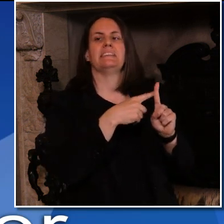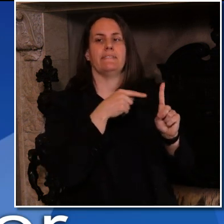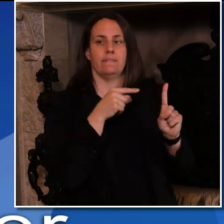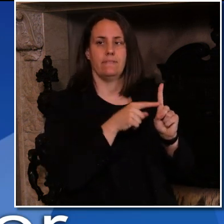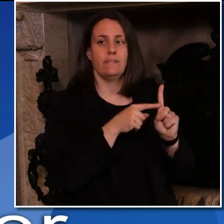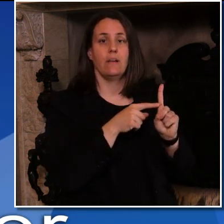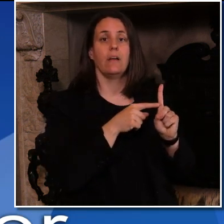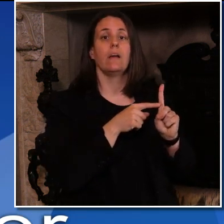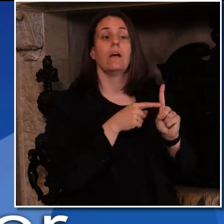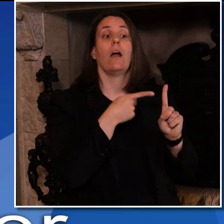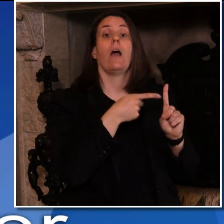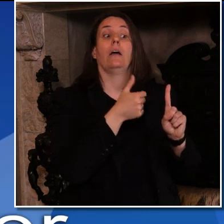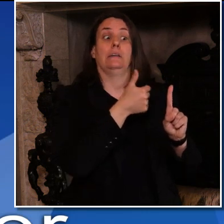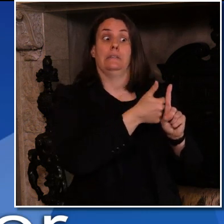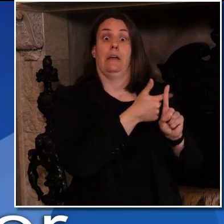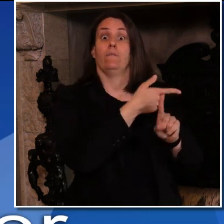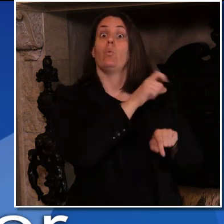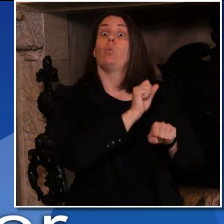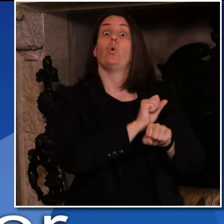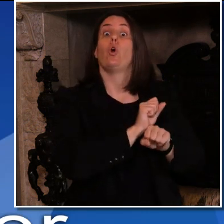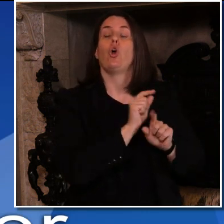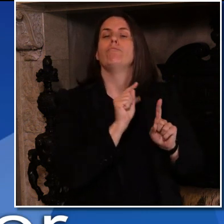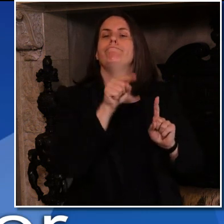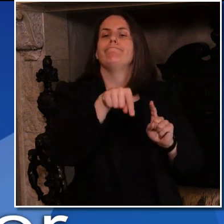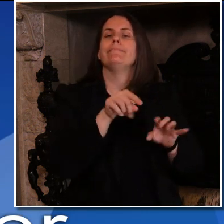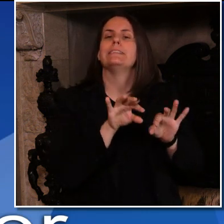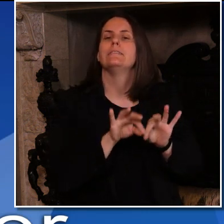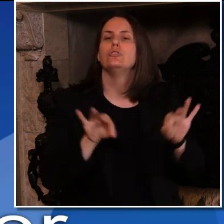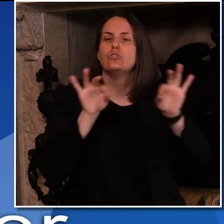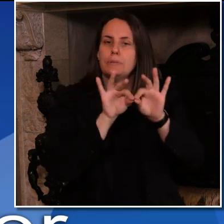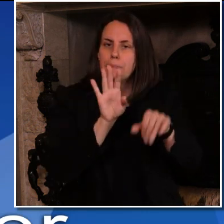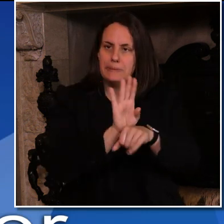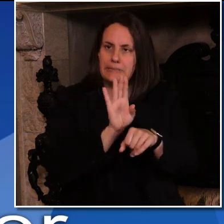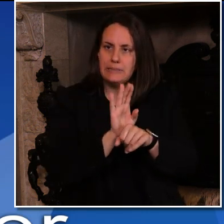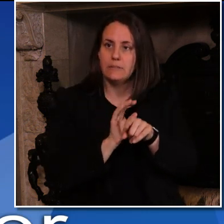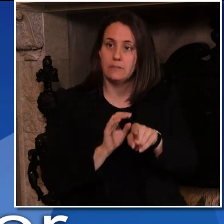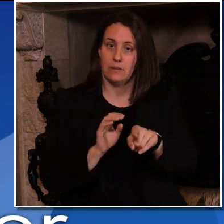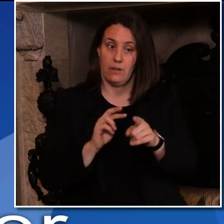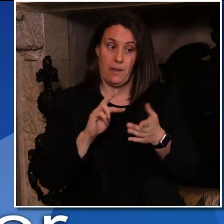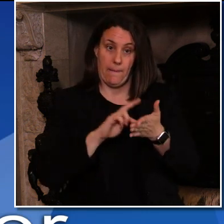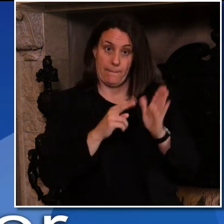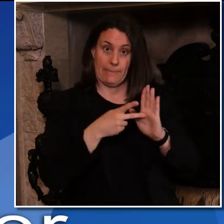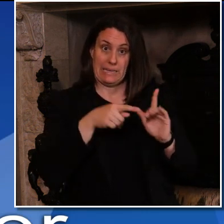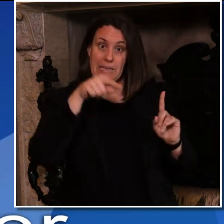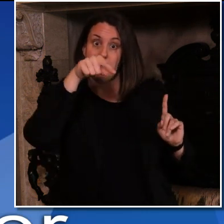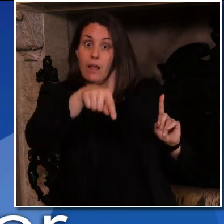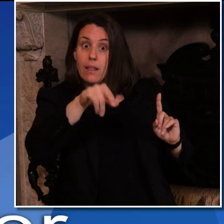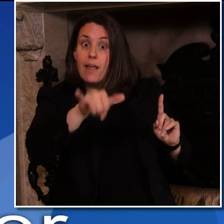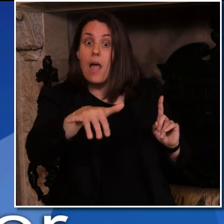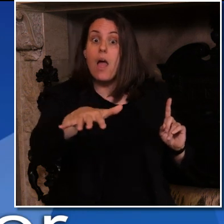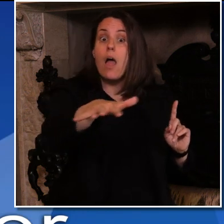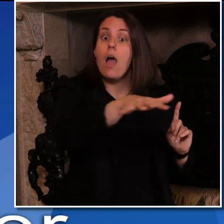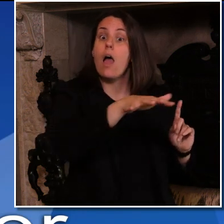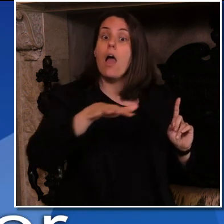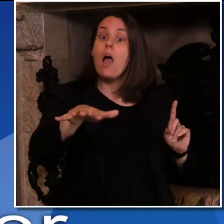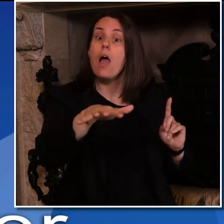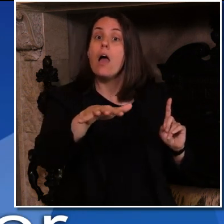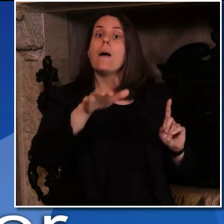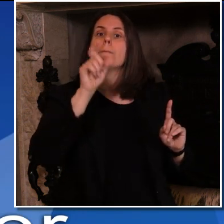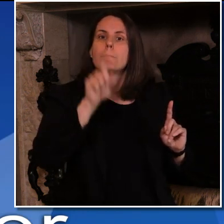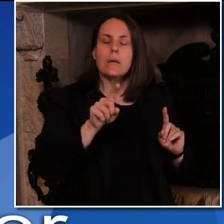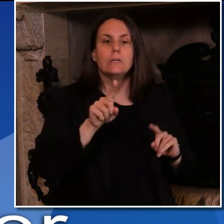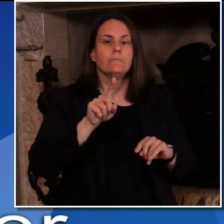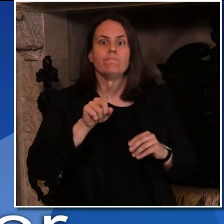what onus do workplaces have in offering, like, PPE, like masks and things along that line to